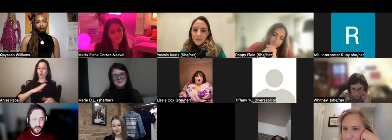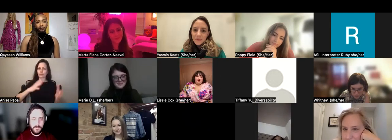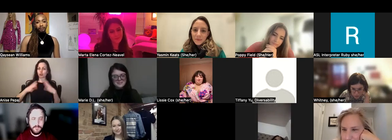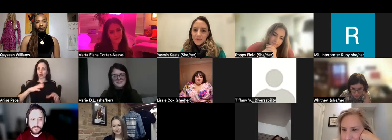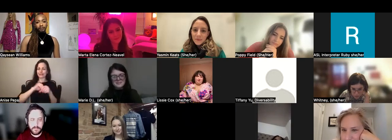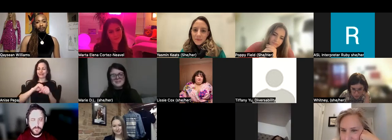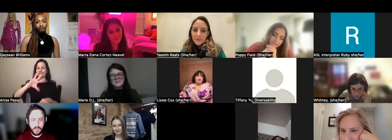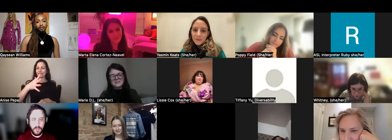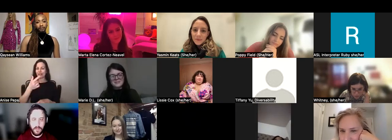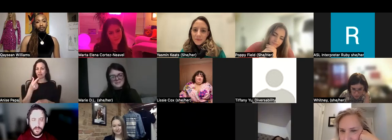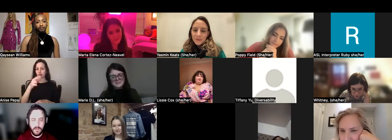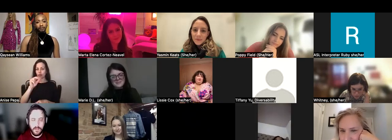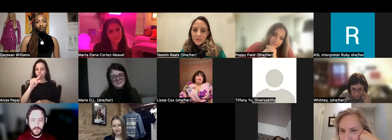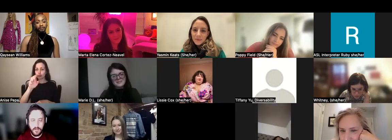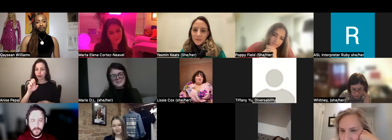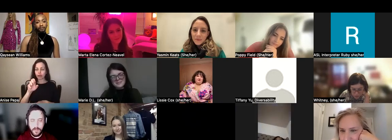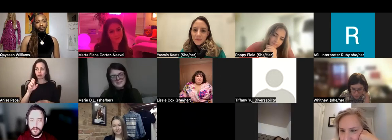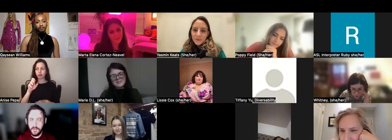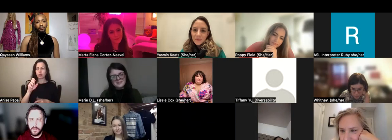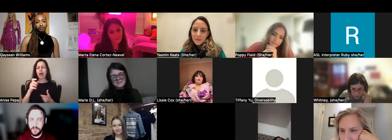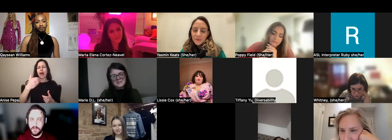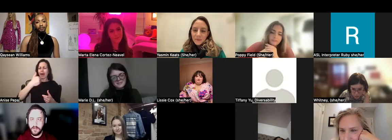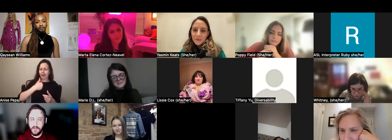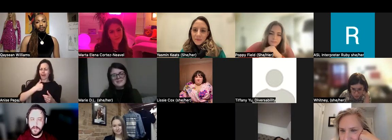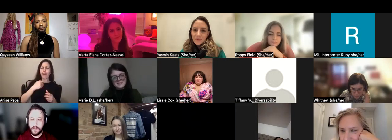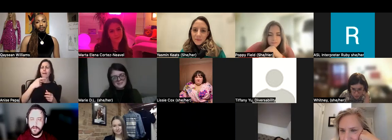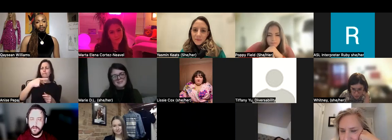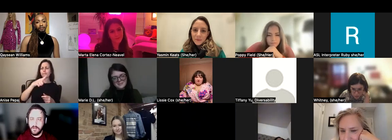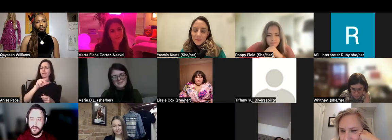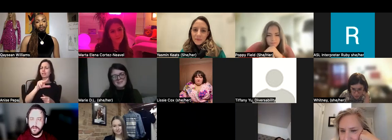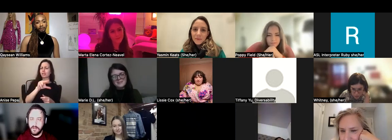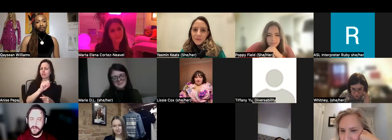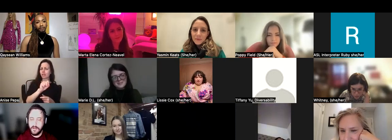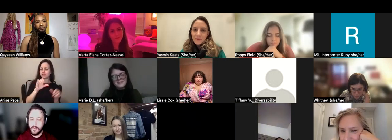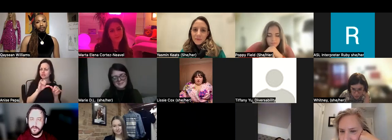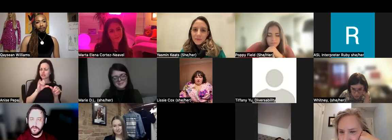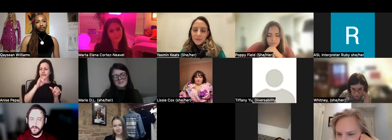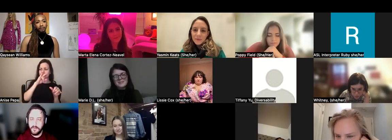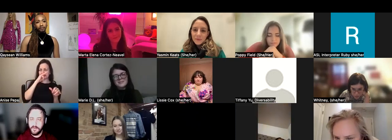they made plus size kids clothes, but they were still too small for me most of the time.